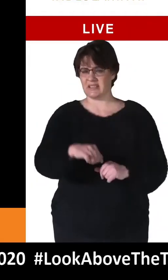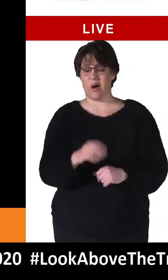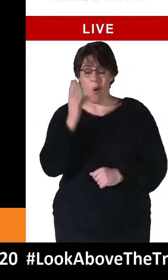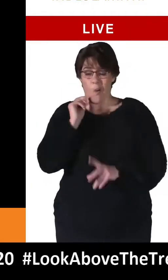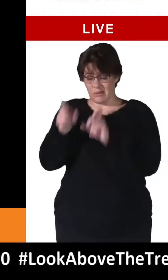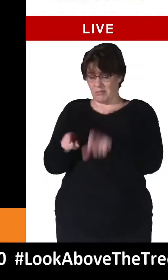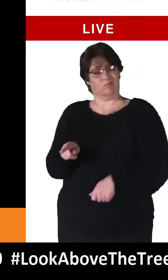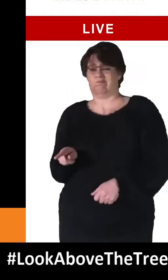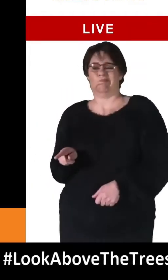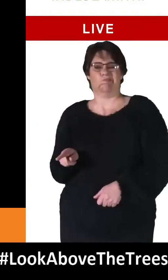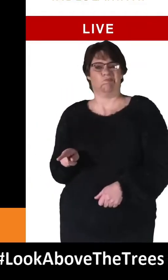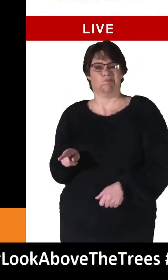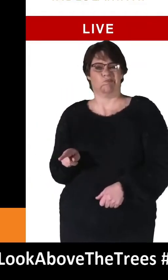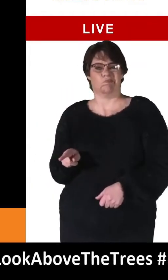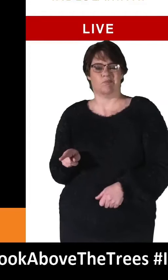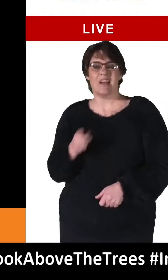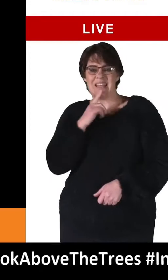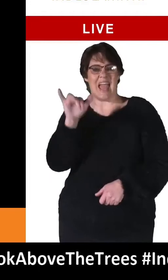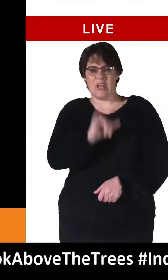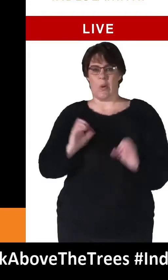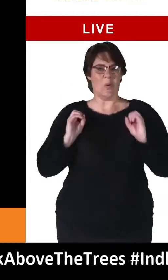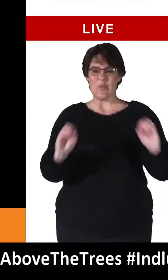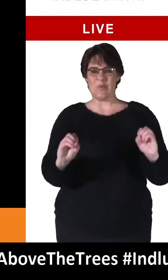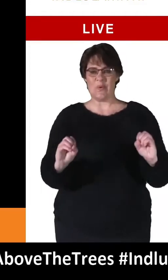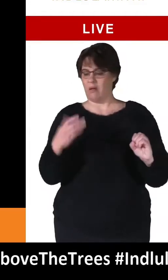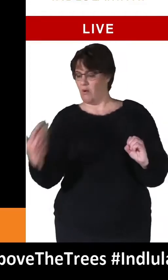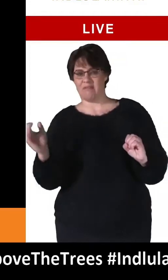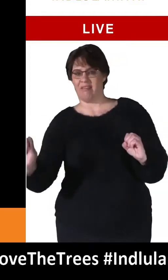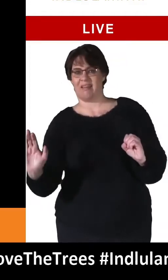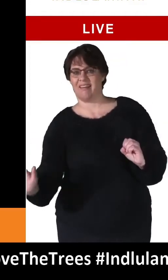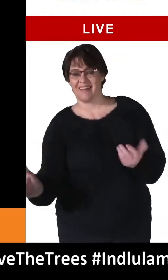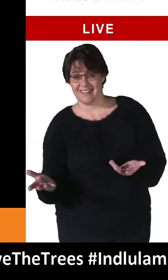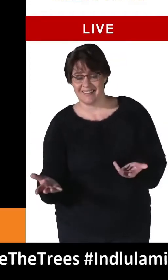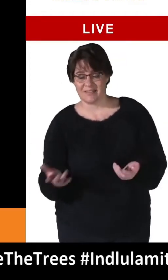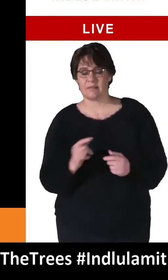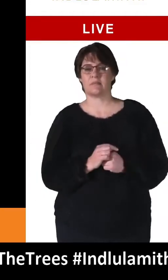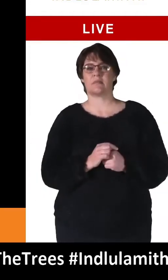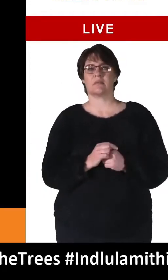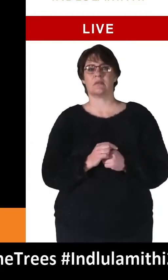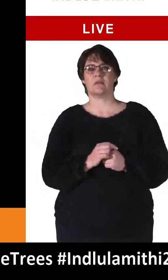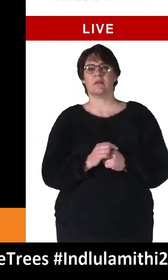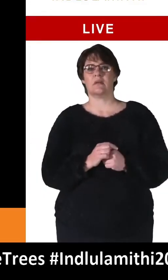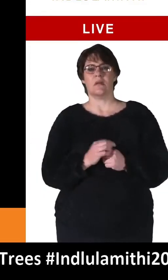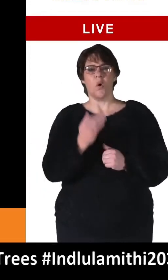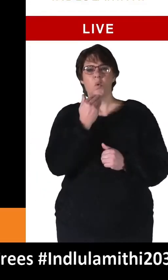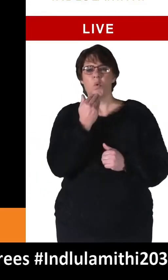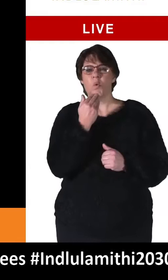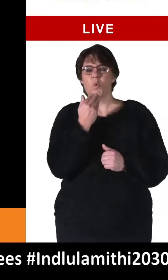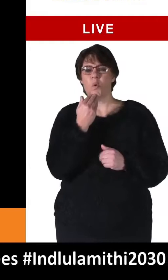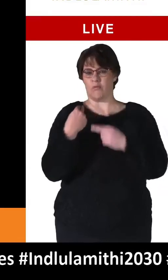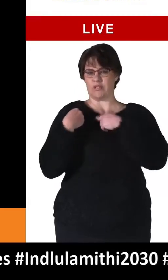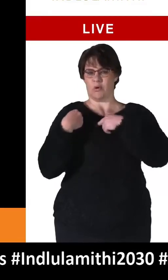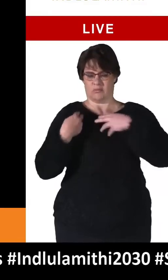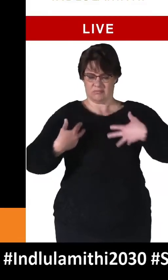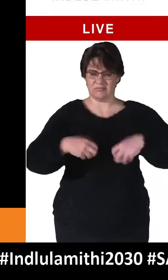not at all. See, there's no yellow there on the right-hand bar. So who will have to drive the